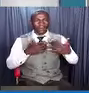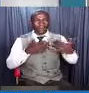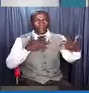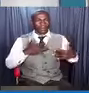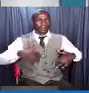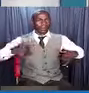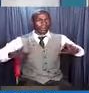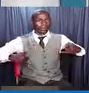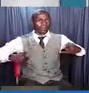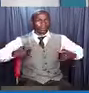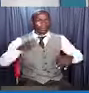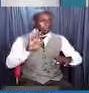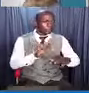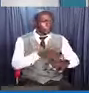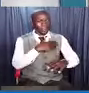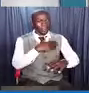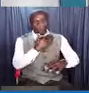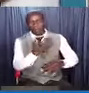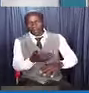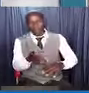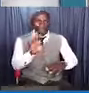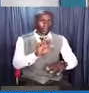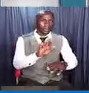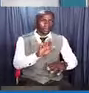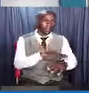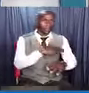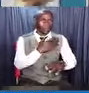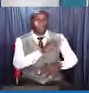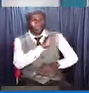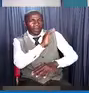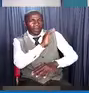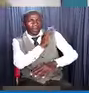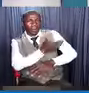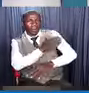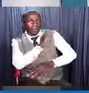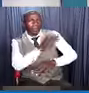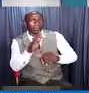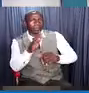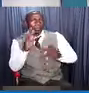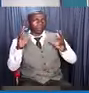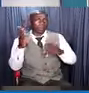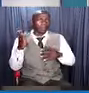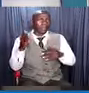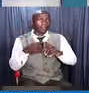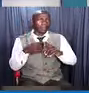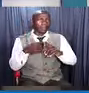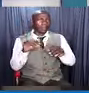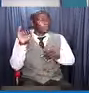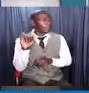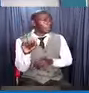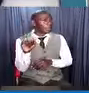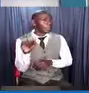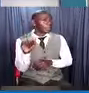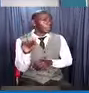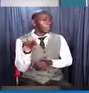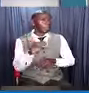And they have a joyful haya, heart. Haya imbe imongovo. Let them sing that there is power. Mana anaamini nimepata. Because they are believing that they've got. Lakini bado. But